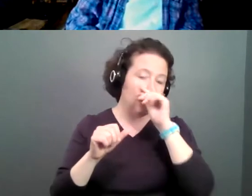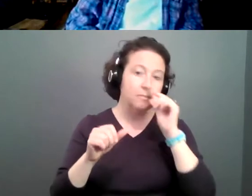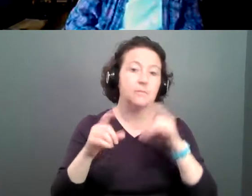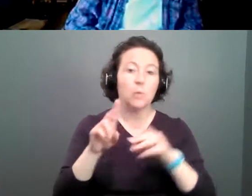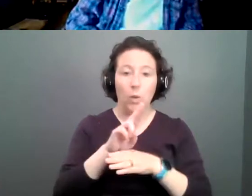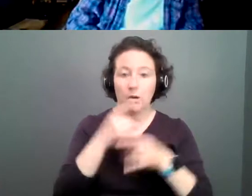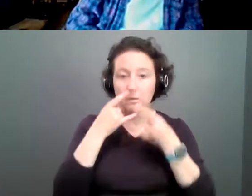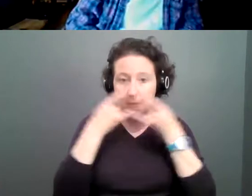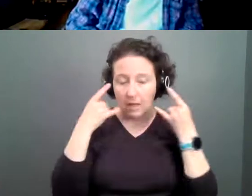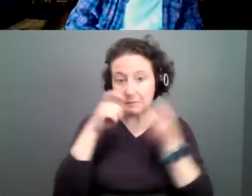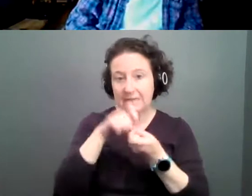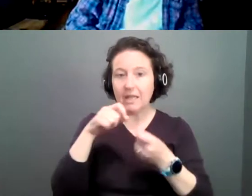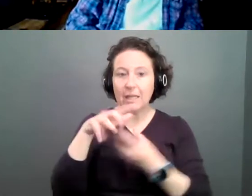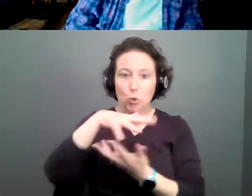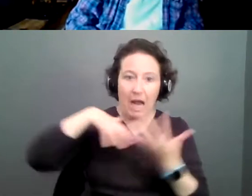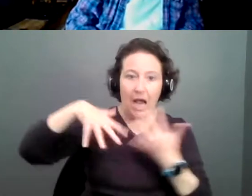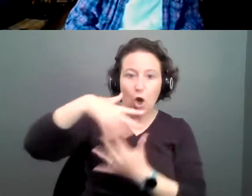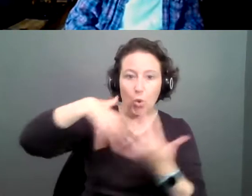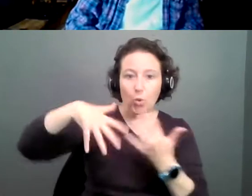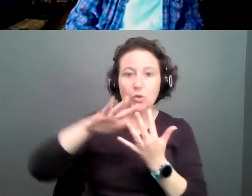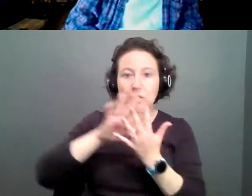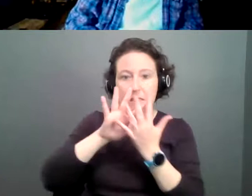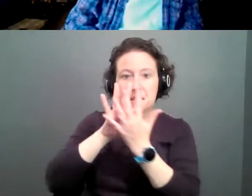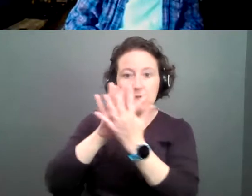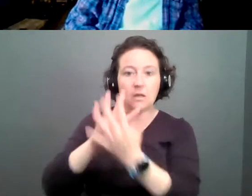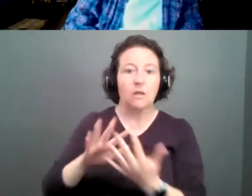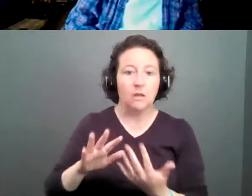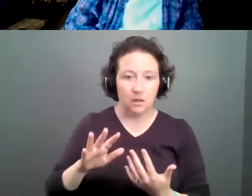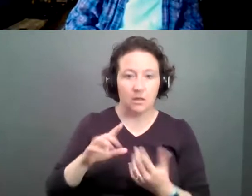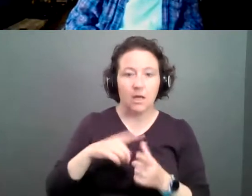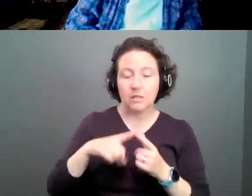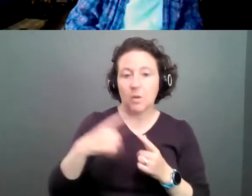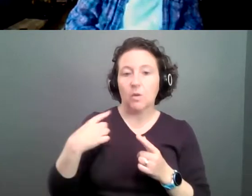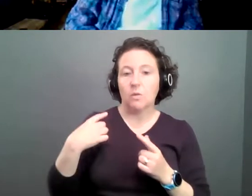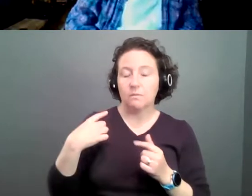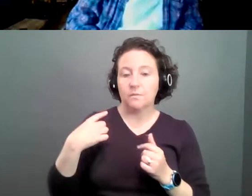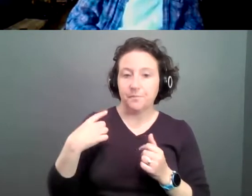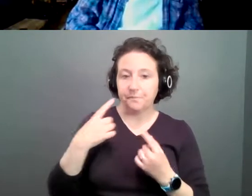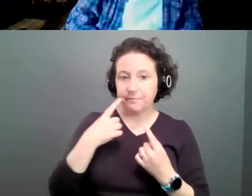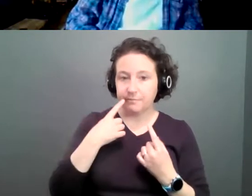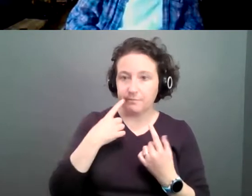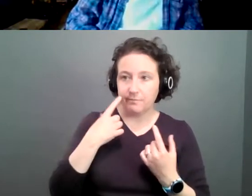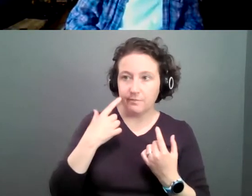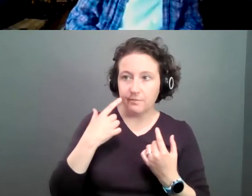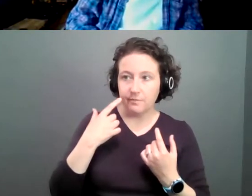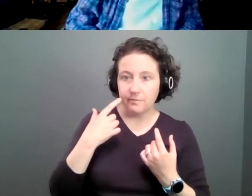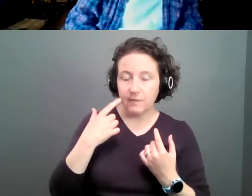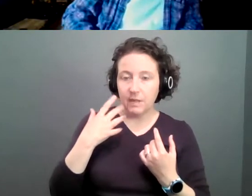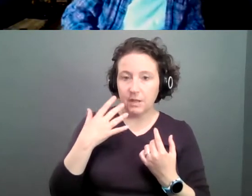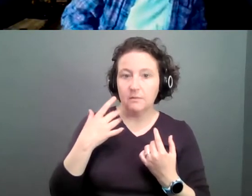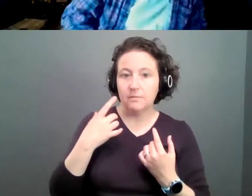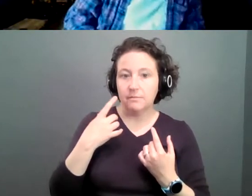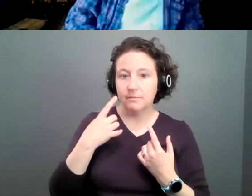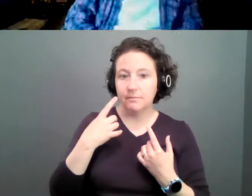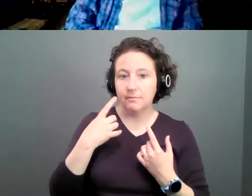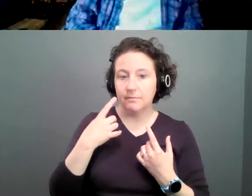wearing masks, particularly in crowded situations, until we're in a position, until we've figured